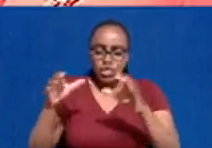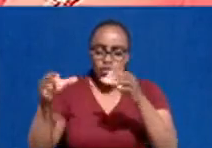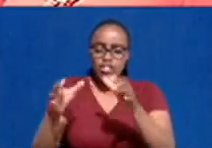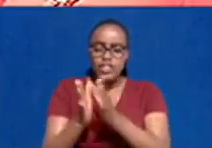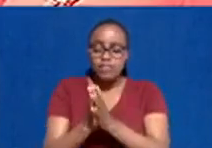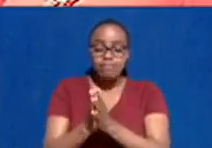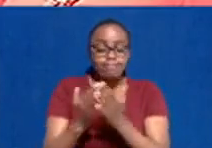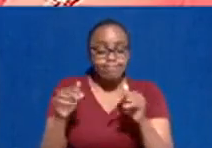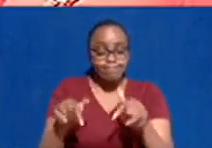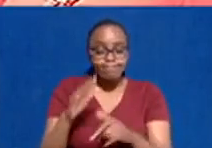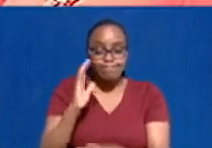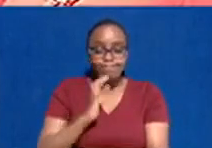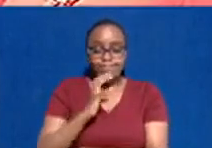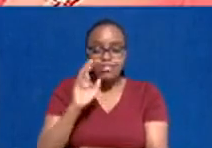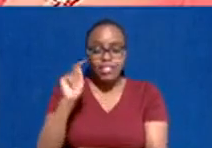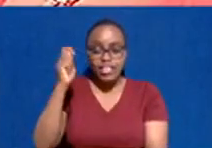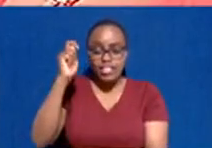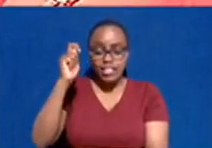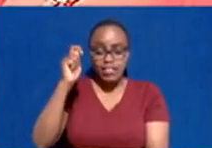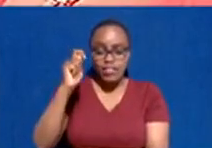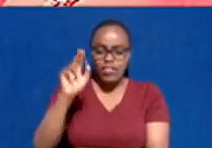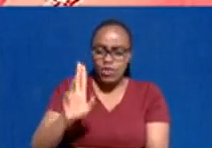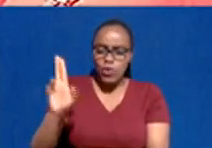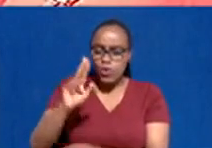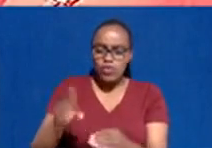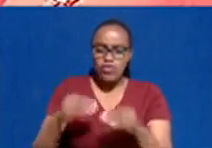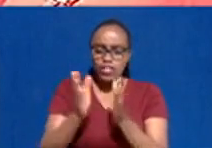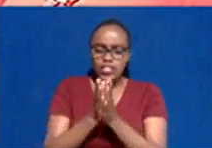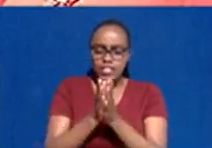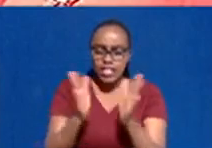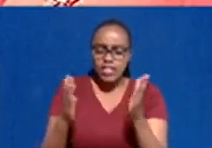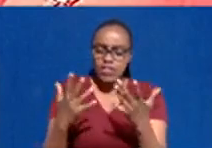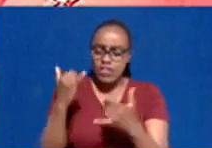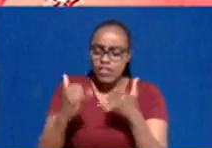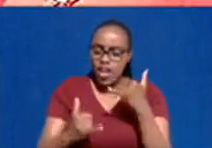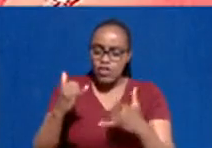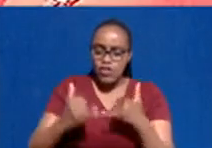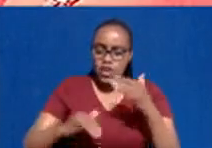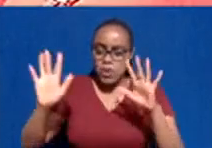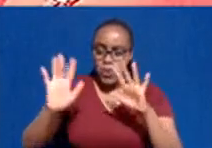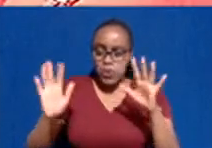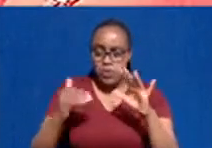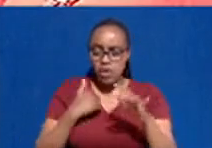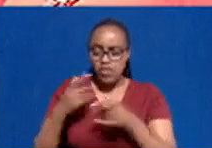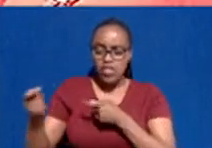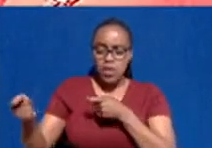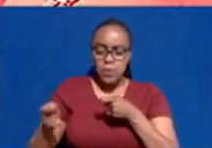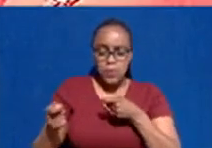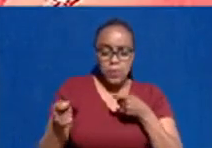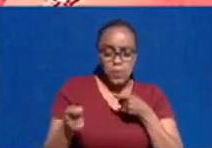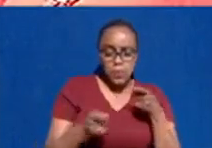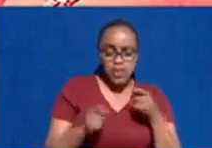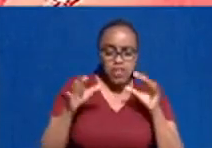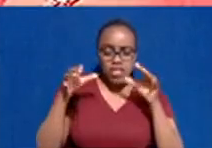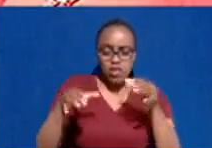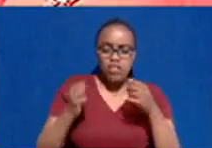And President Uhuru Kenyatta was Friday evening accorded a general's farewell, complete with pulling out parade,